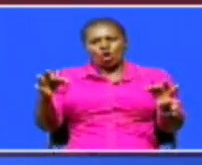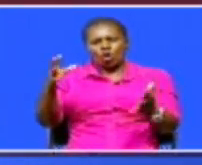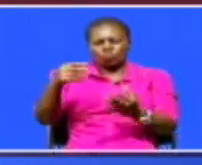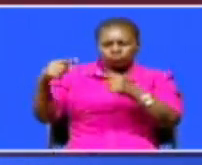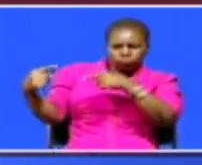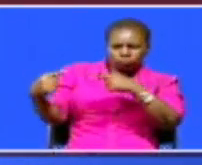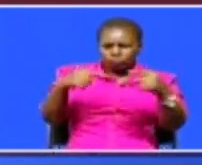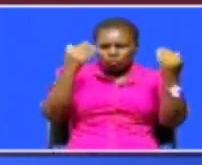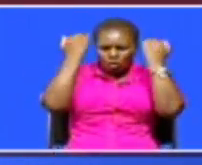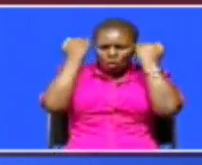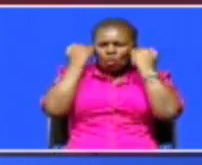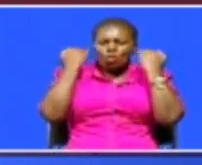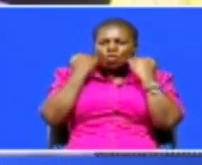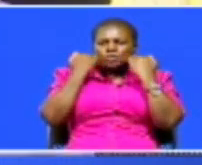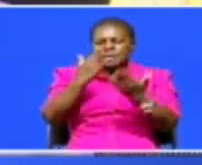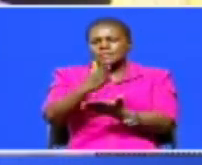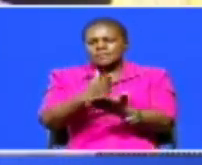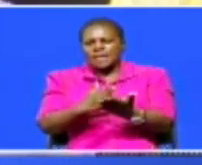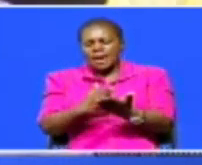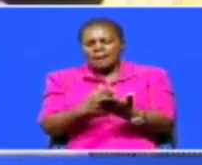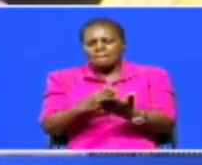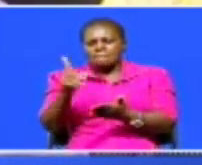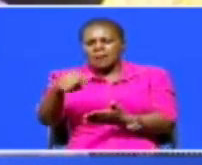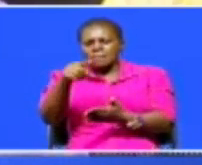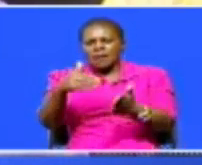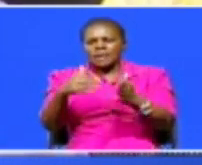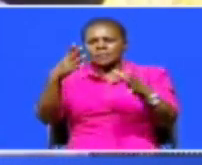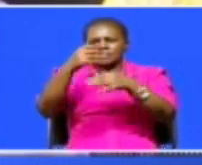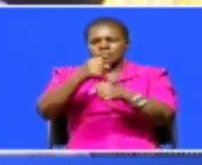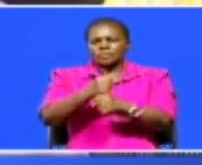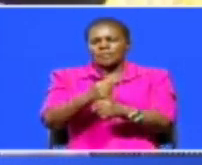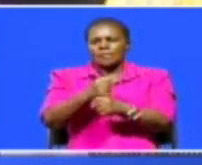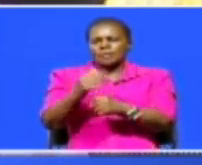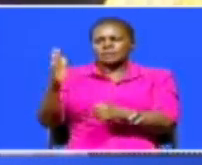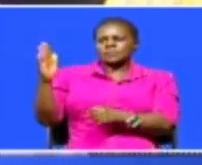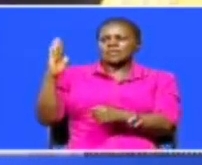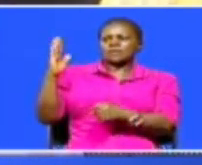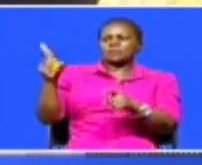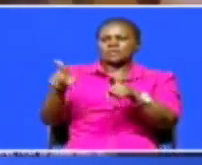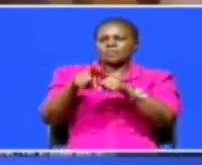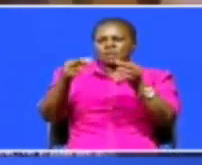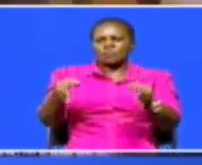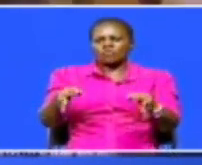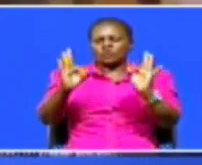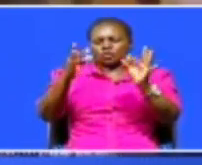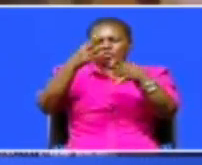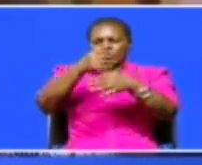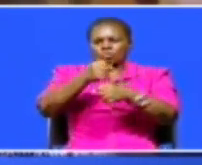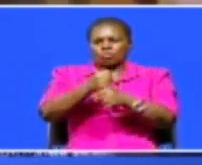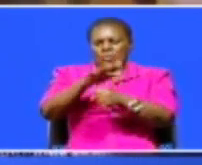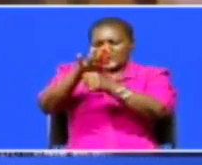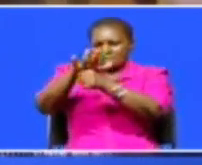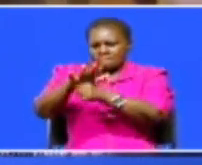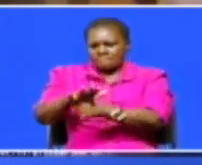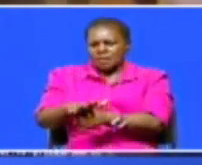court battles with Delmonte. Some of the allegations against the company, including insecurity and mistreatment by officials from the company. A